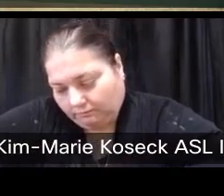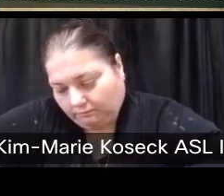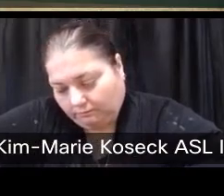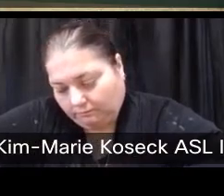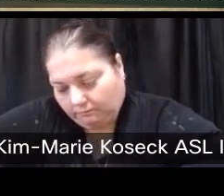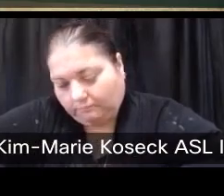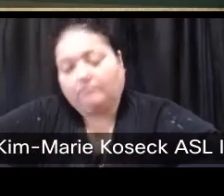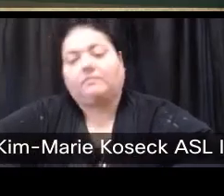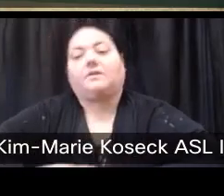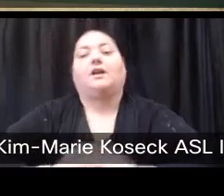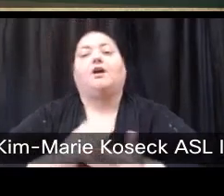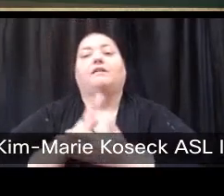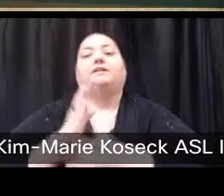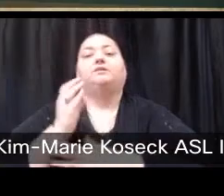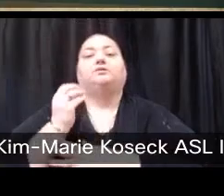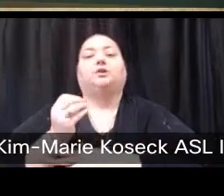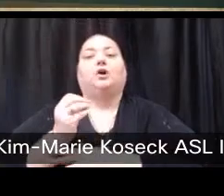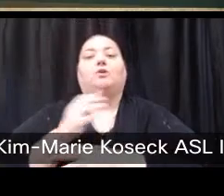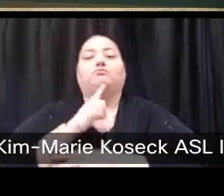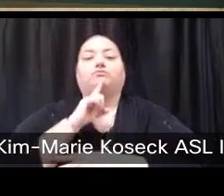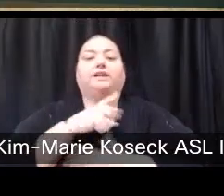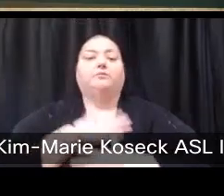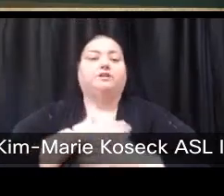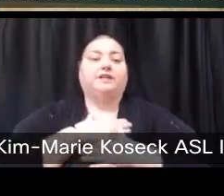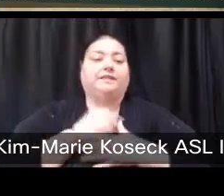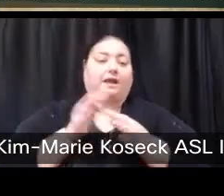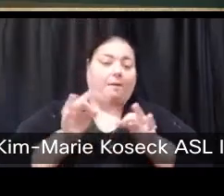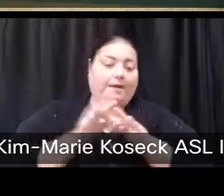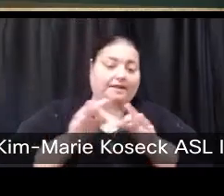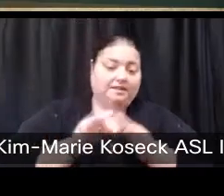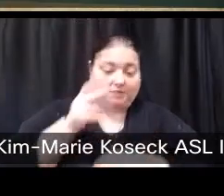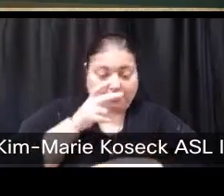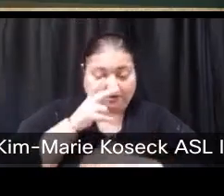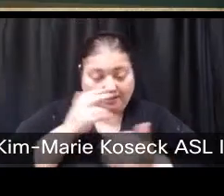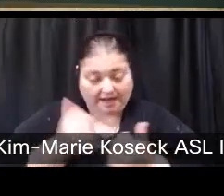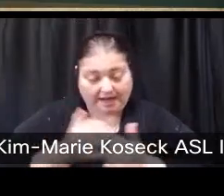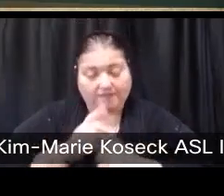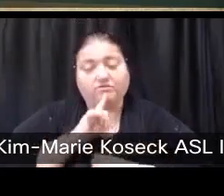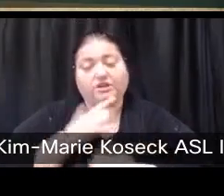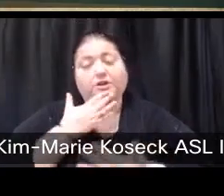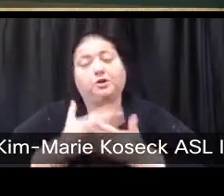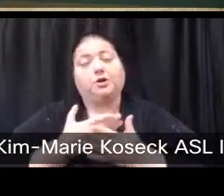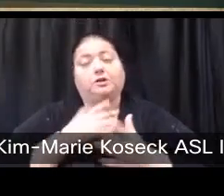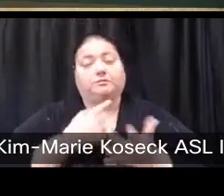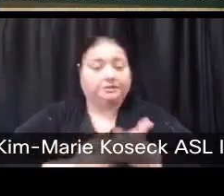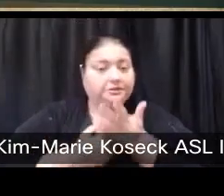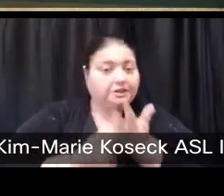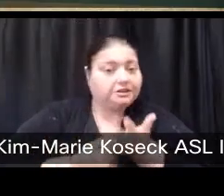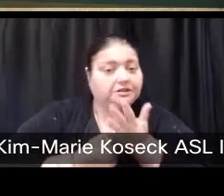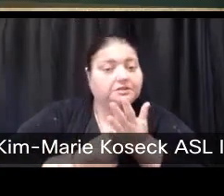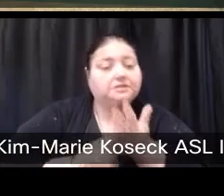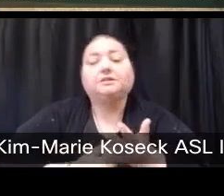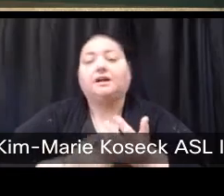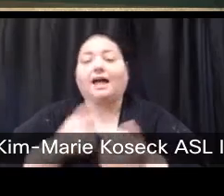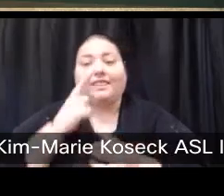All right, so appreciate the comments that we did hear today. Really good discussion. I think we've got our